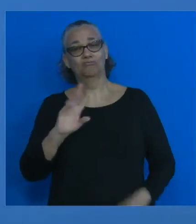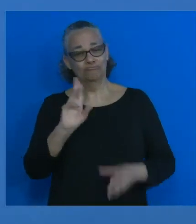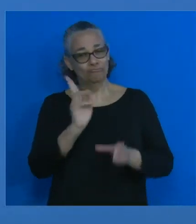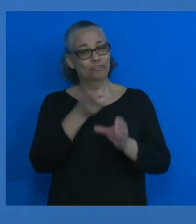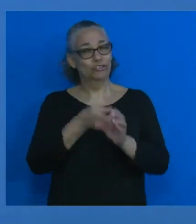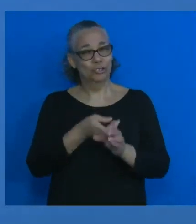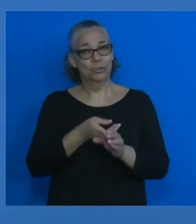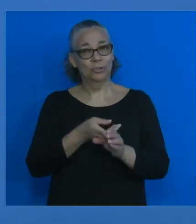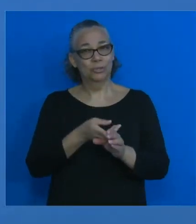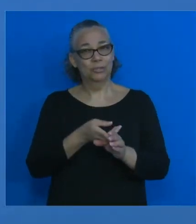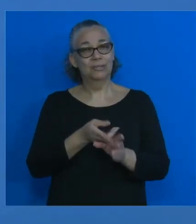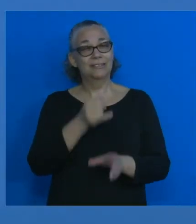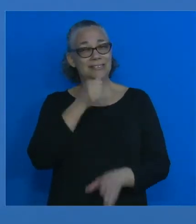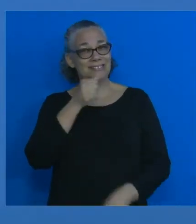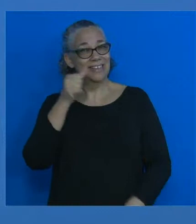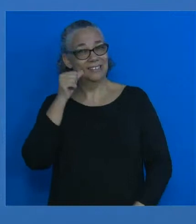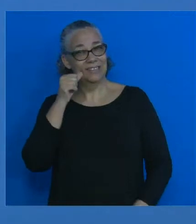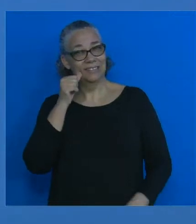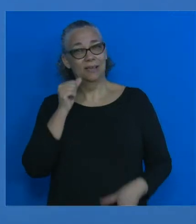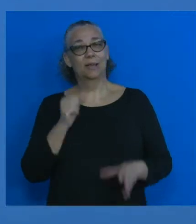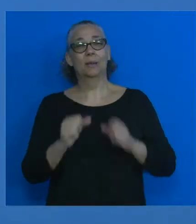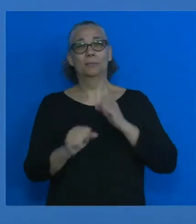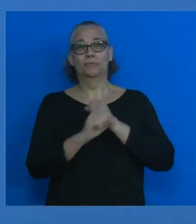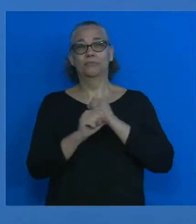you at yesterday's press conference.